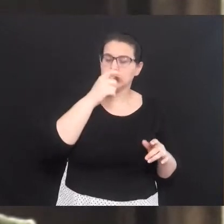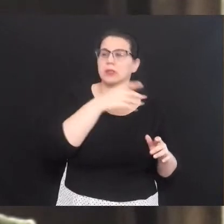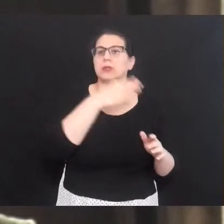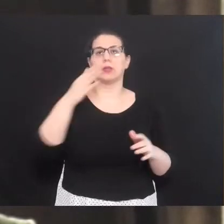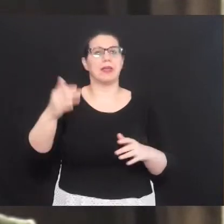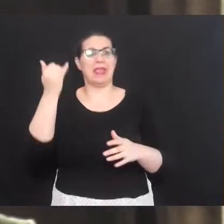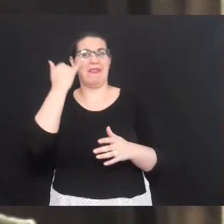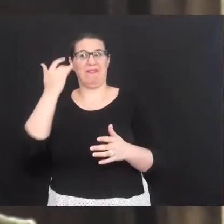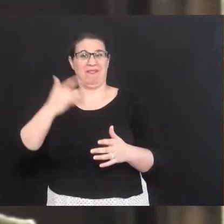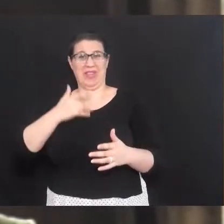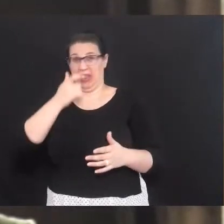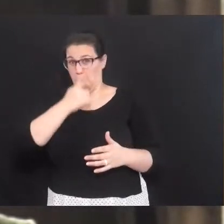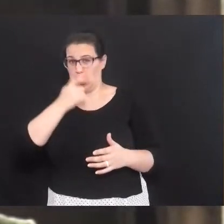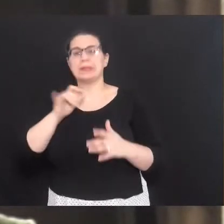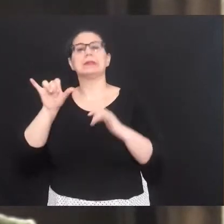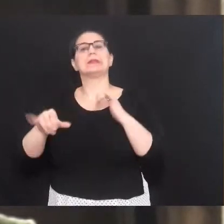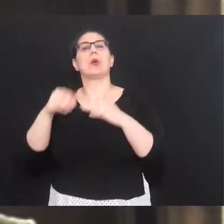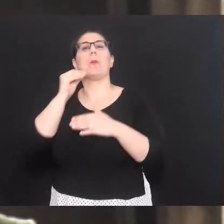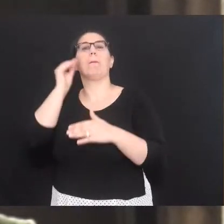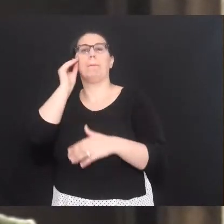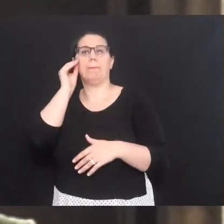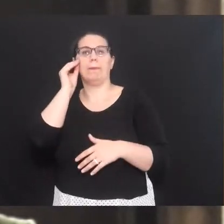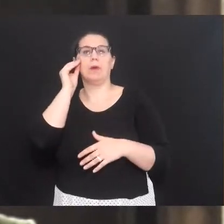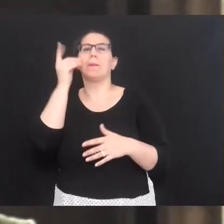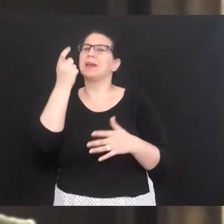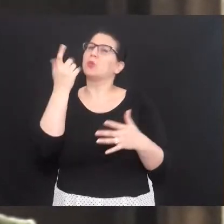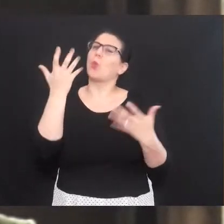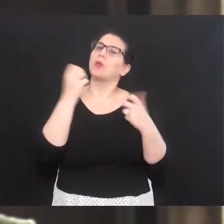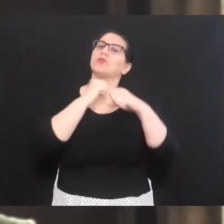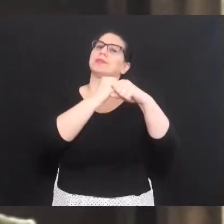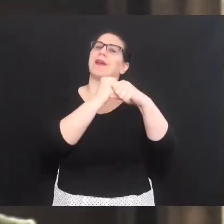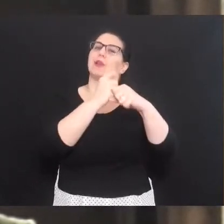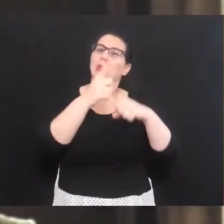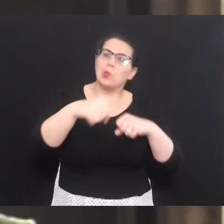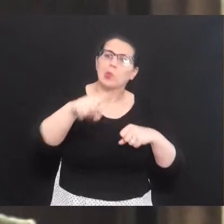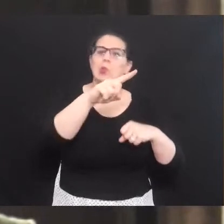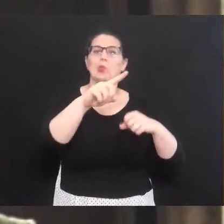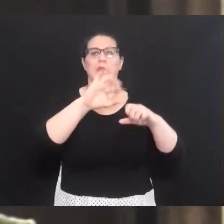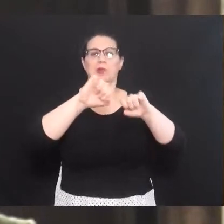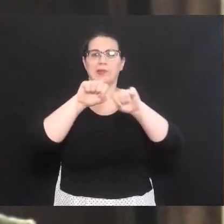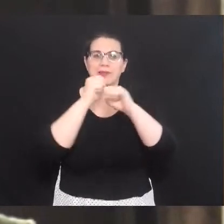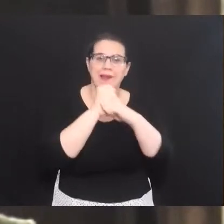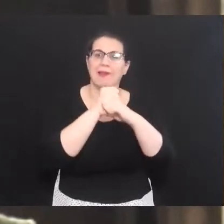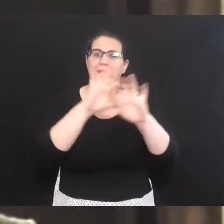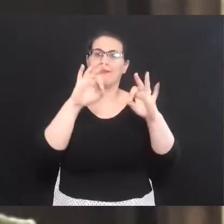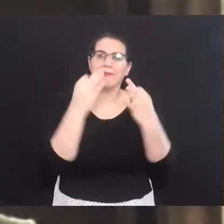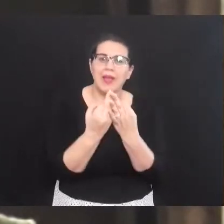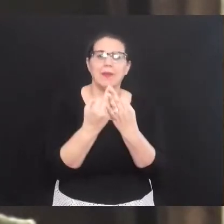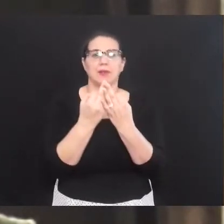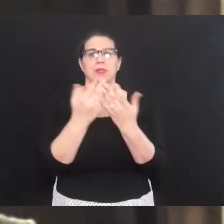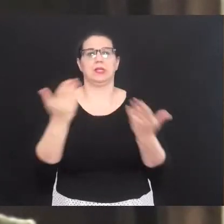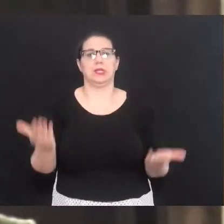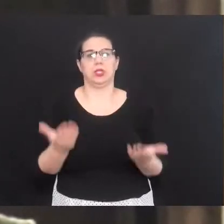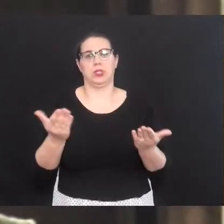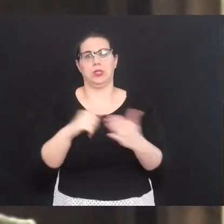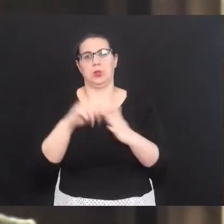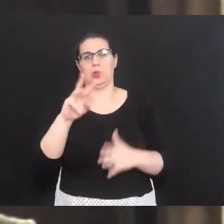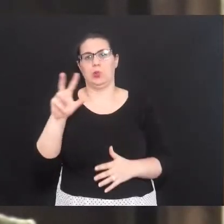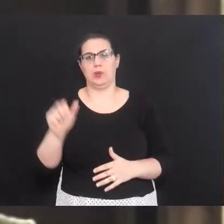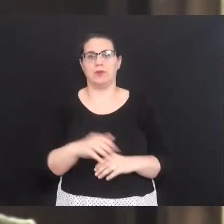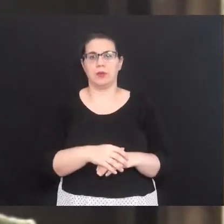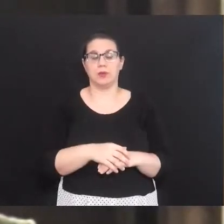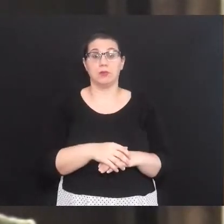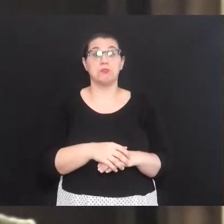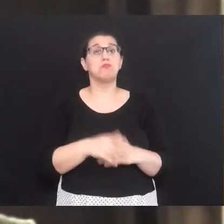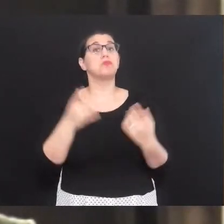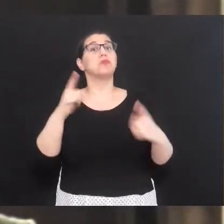our families, and the state of West Virginia. And as we protect ourselves, we stop creating such a